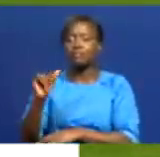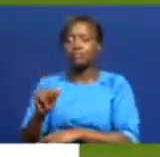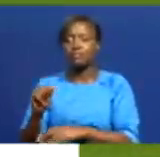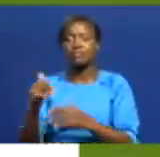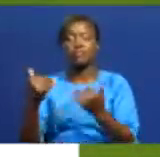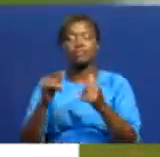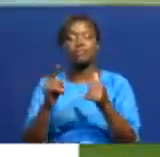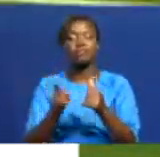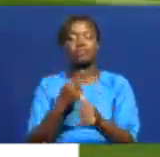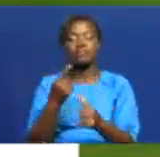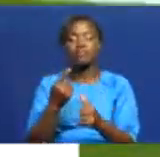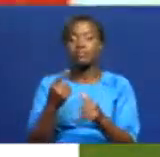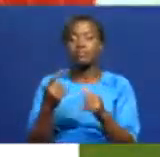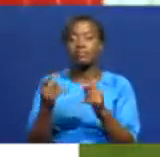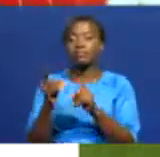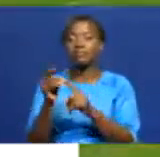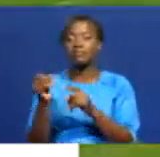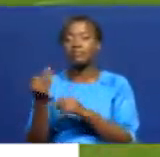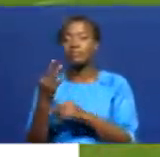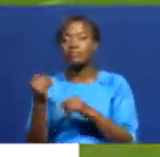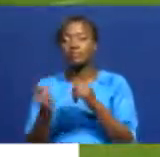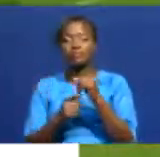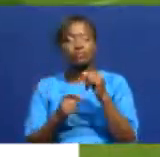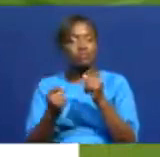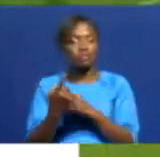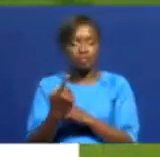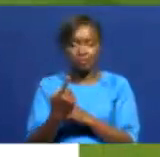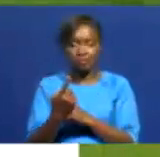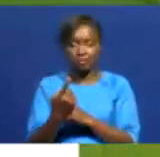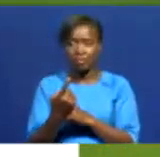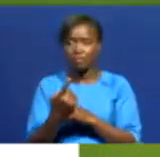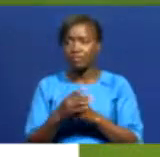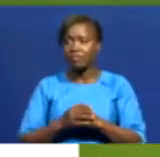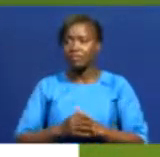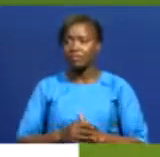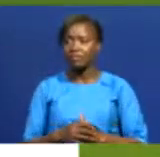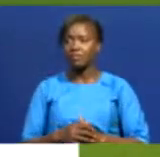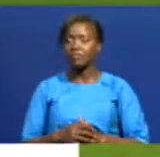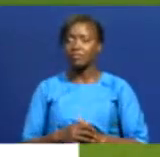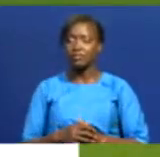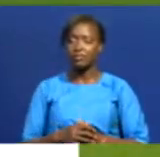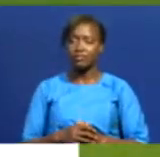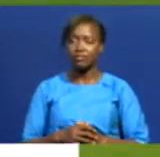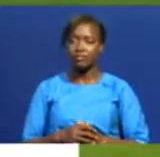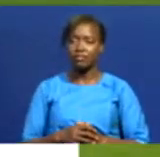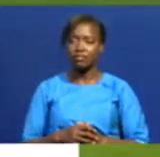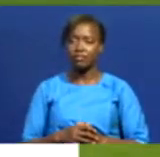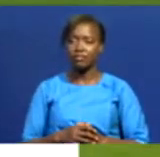Gabon on 13th November. For Lifetime News, I'm Sila Onyango.